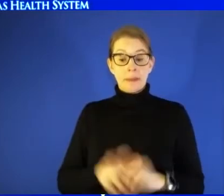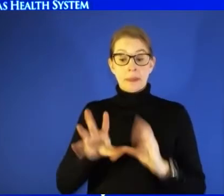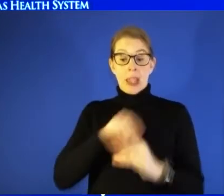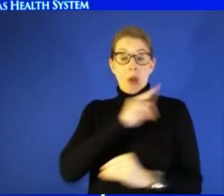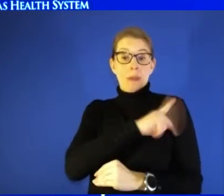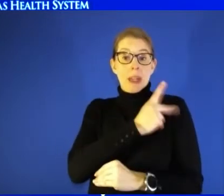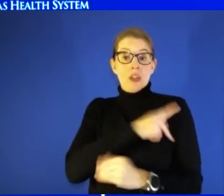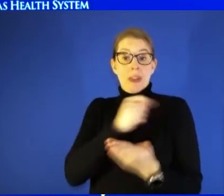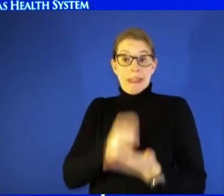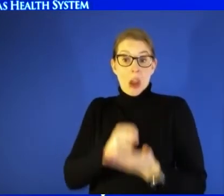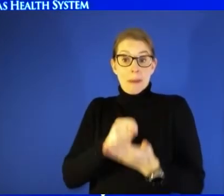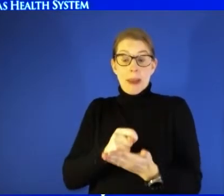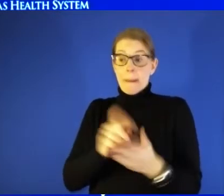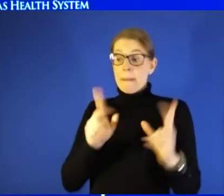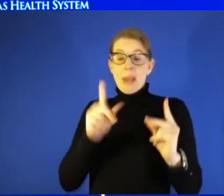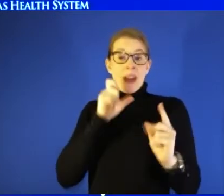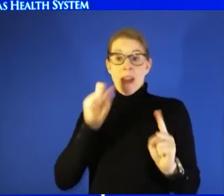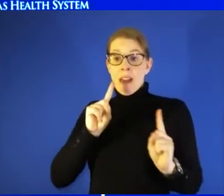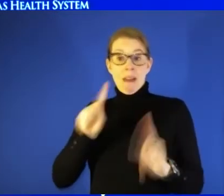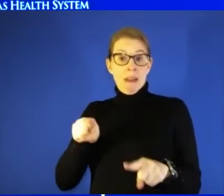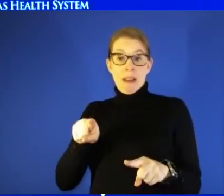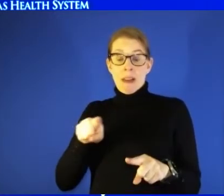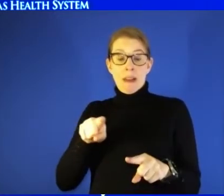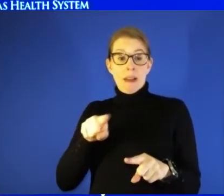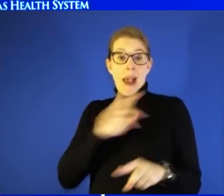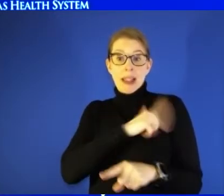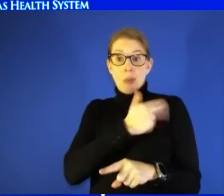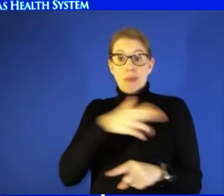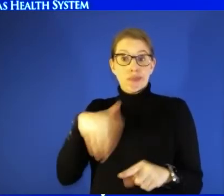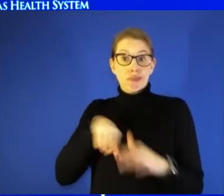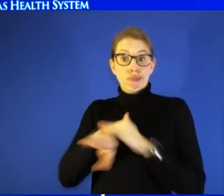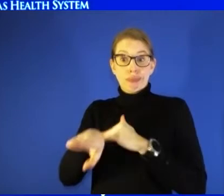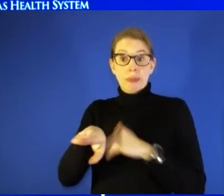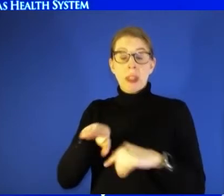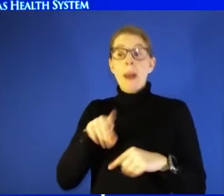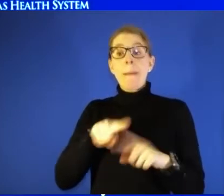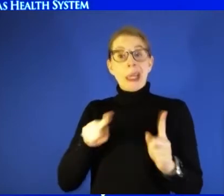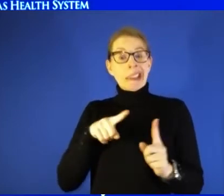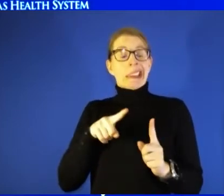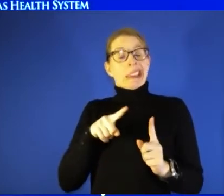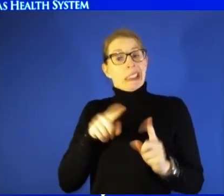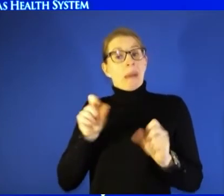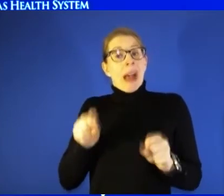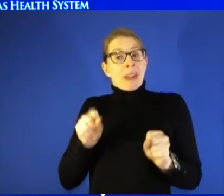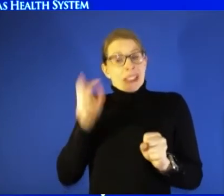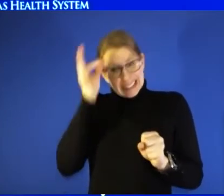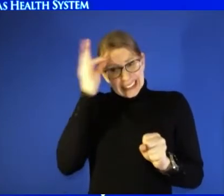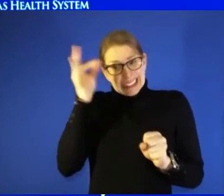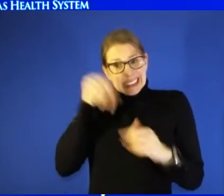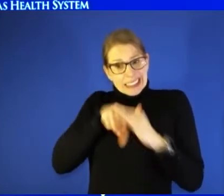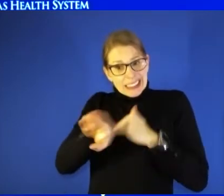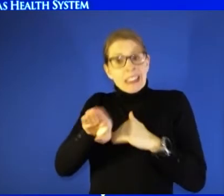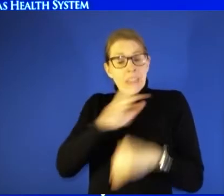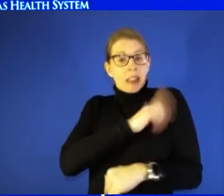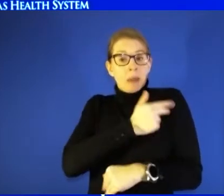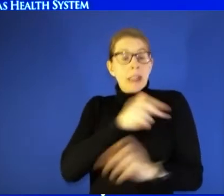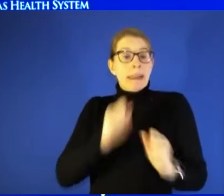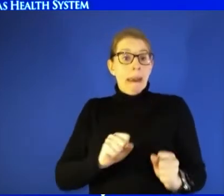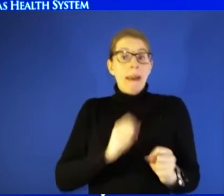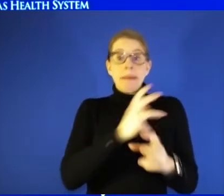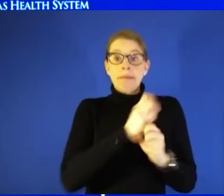those people who are not coming to the hospital yet, but who are at risk of coming to the hospital, can get those prescriptions